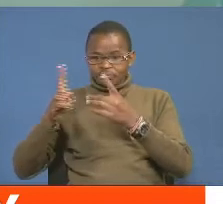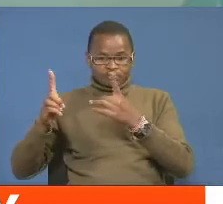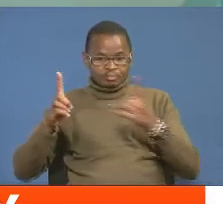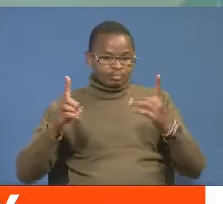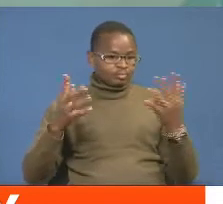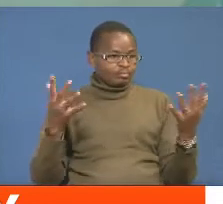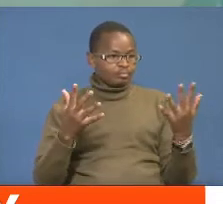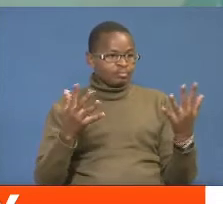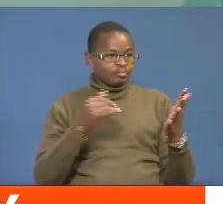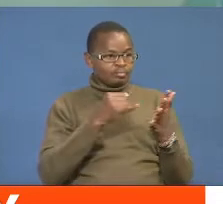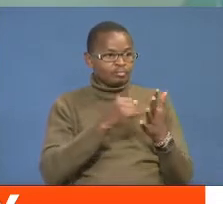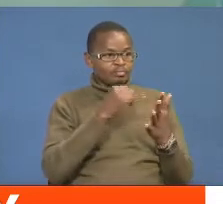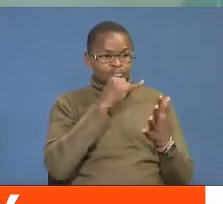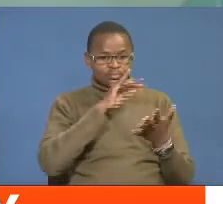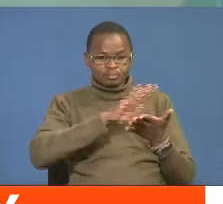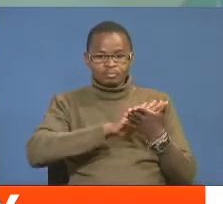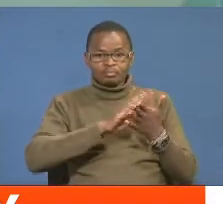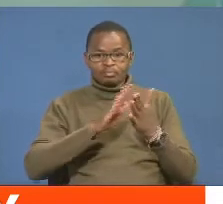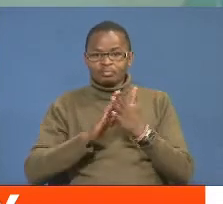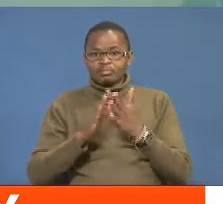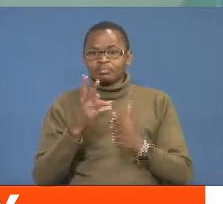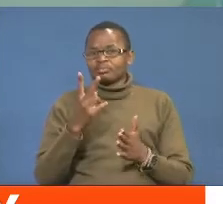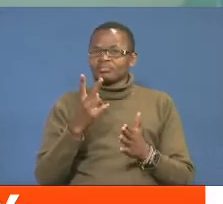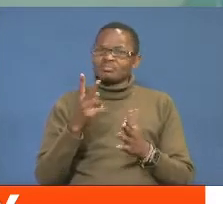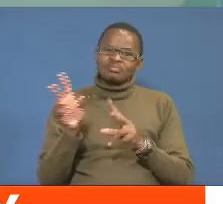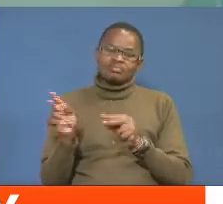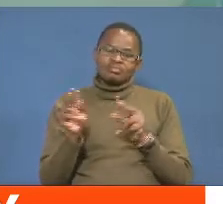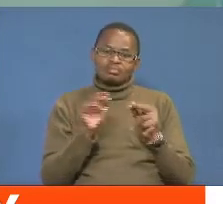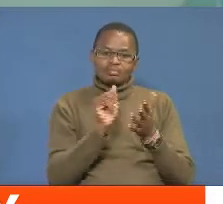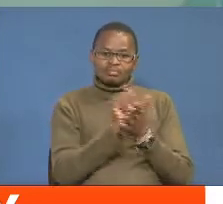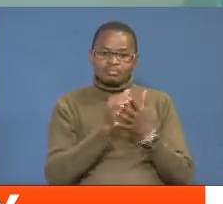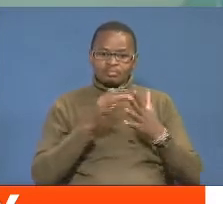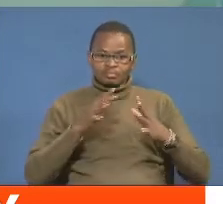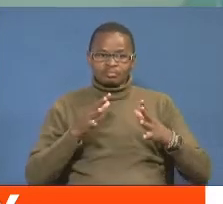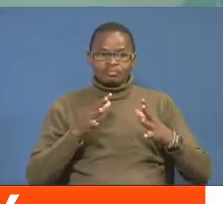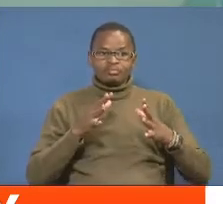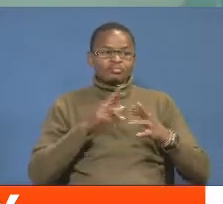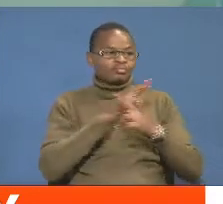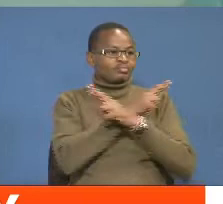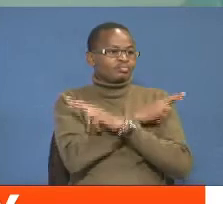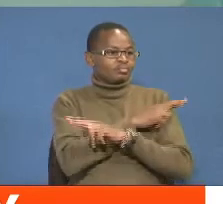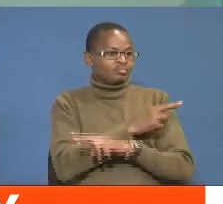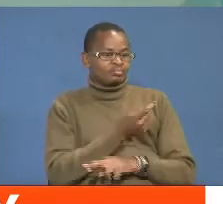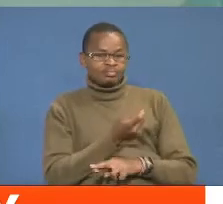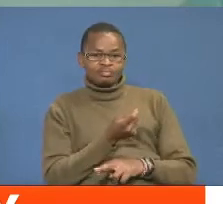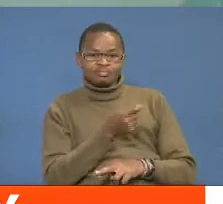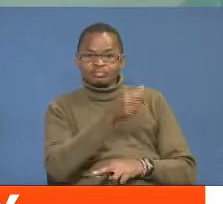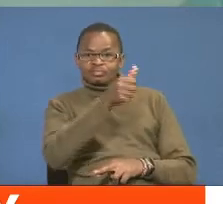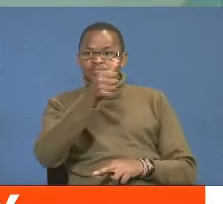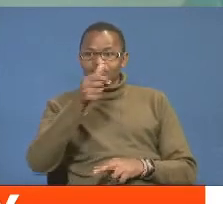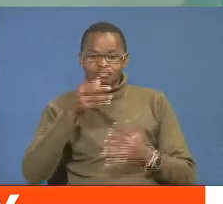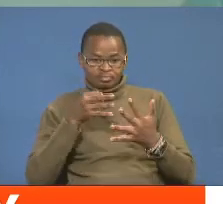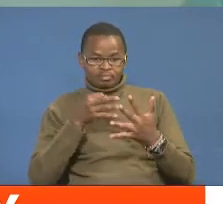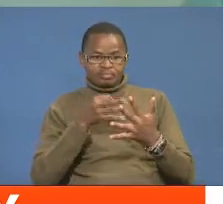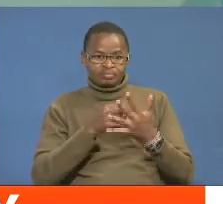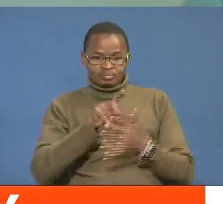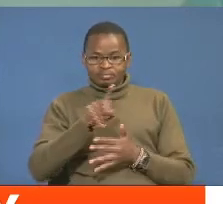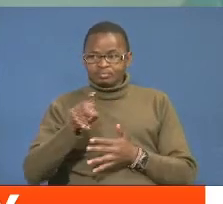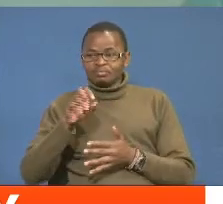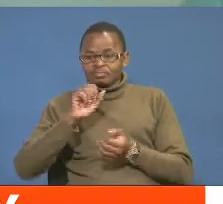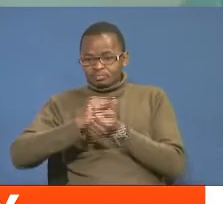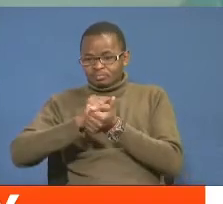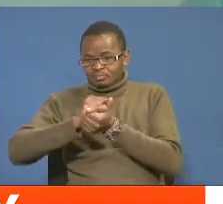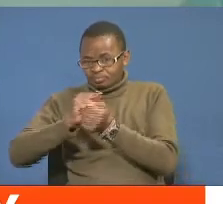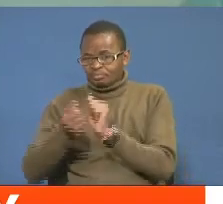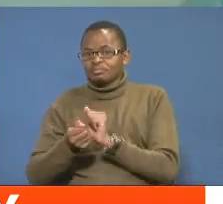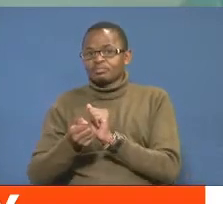hands. You know, it's almost becoming too normal, yeah. that people have just, you know, relaxed a little bit. The other factor is that the virus has